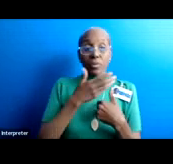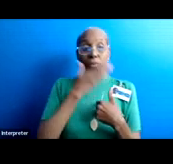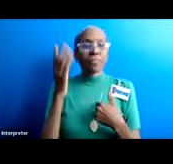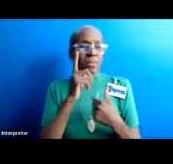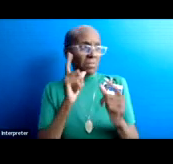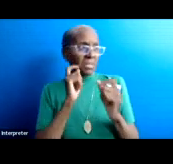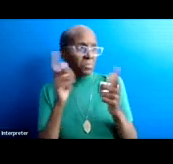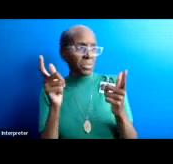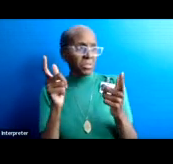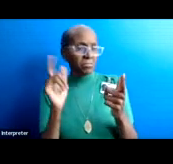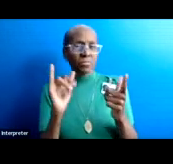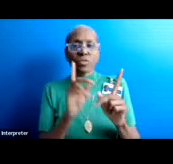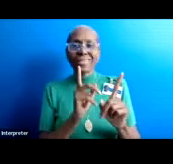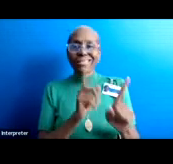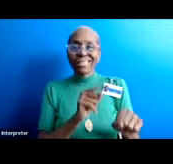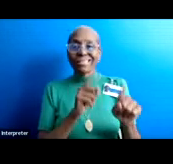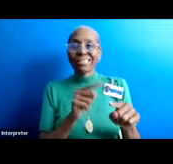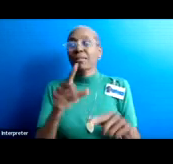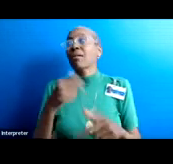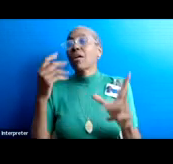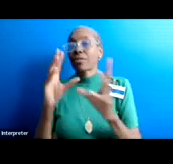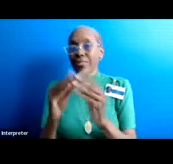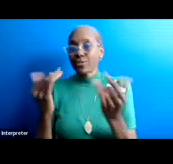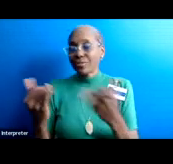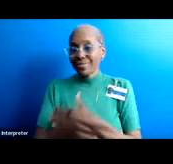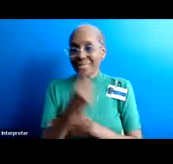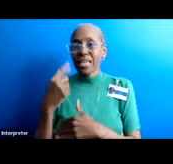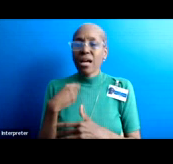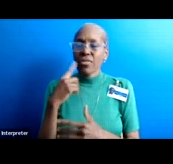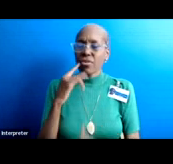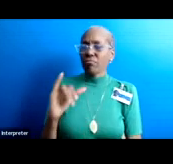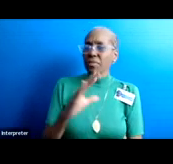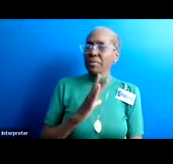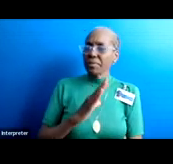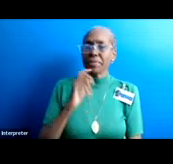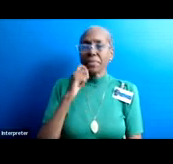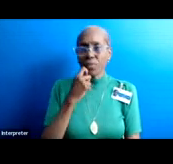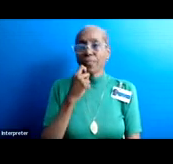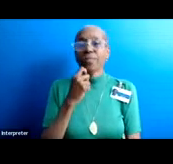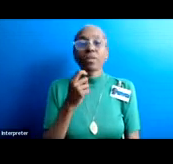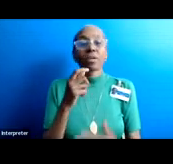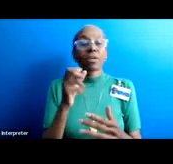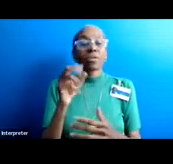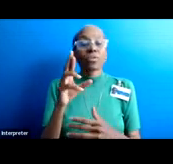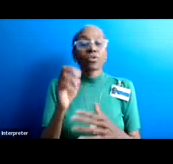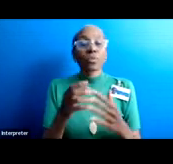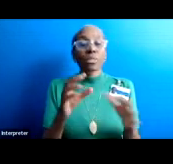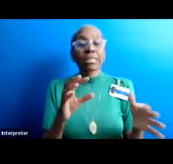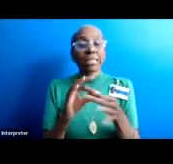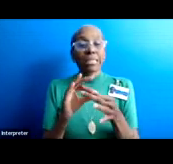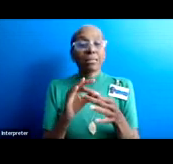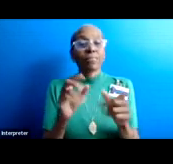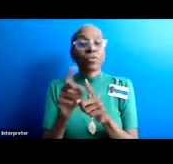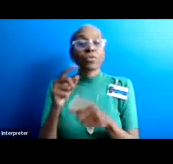not surprise you because you've attended some of the other sessions today, but I thought that was really cool. There's a source link in there. And by the way,